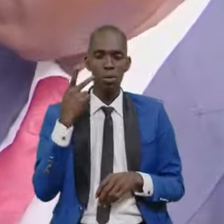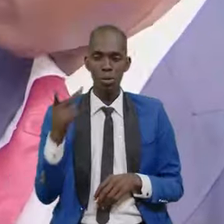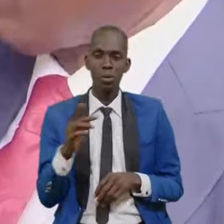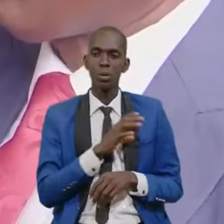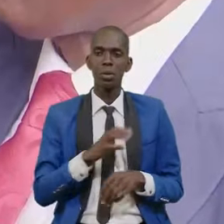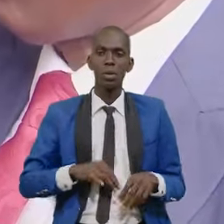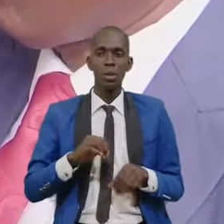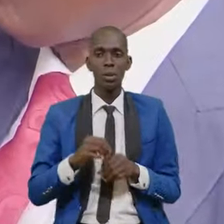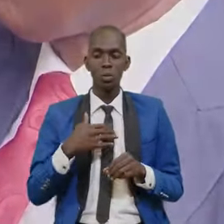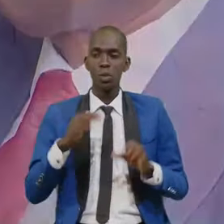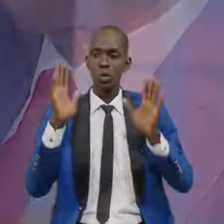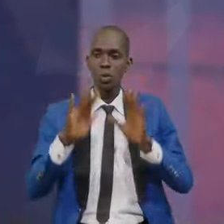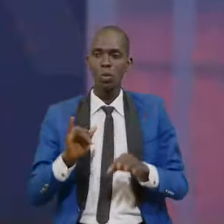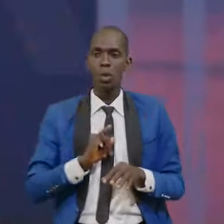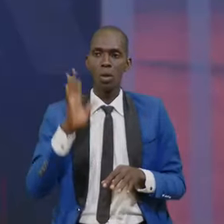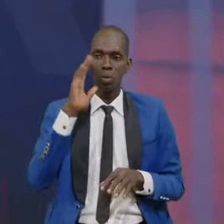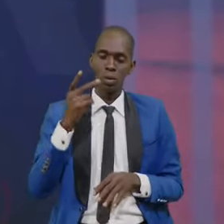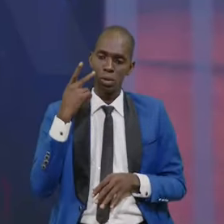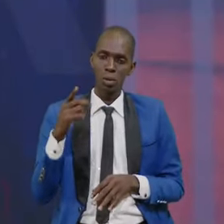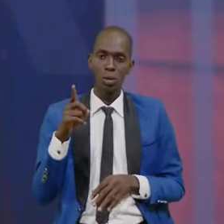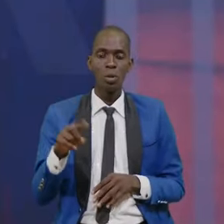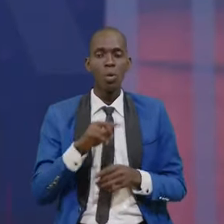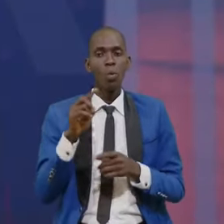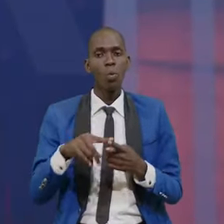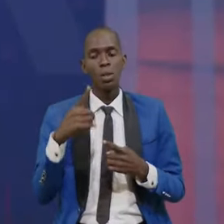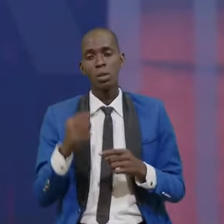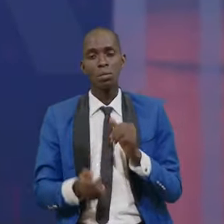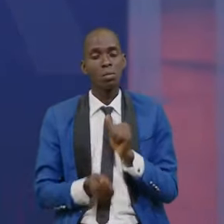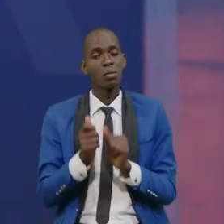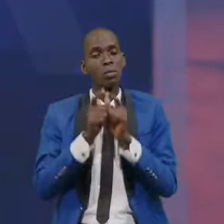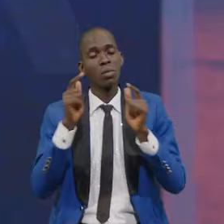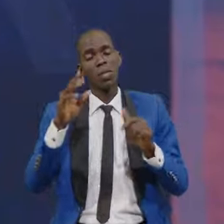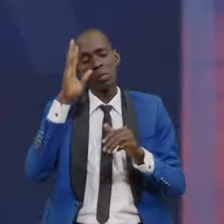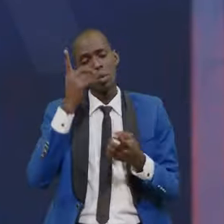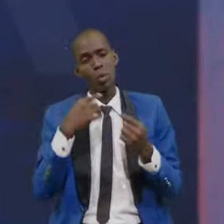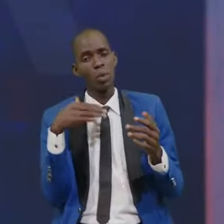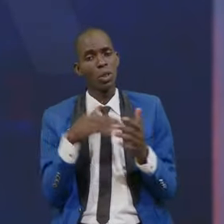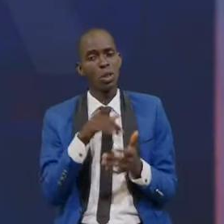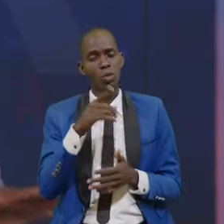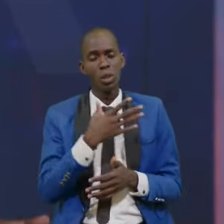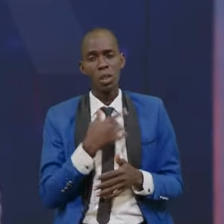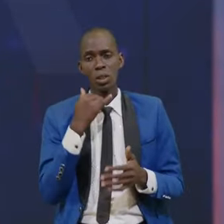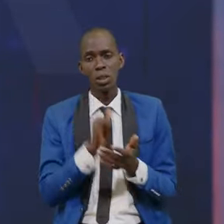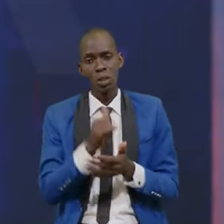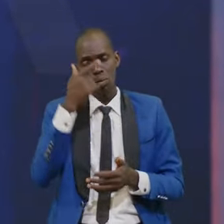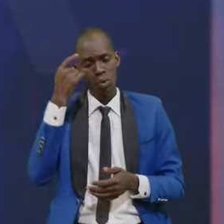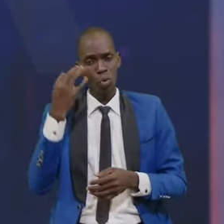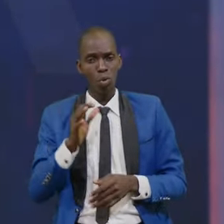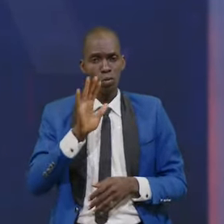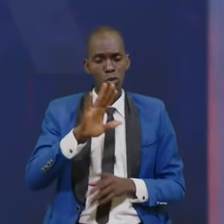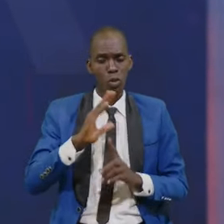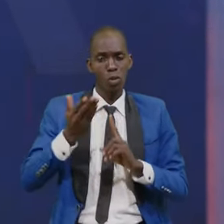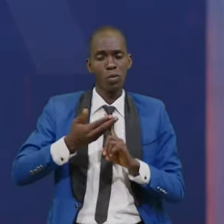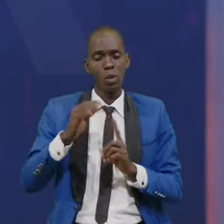When the greatest of men, when they come against you and they say, because of your conviction, here